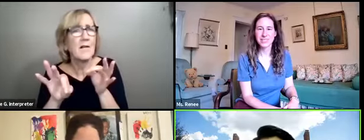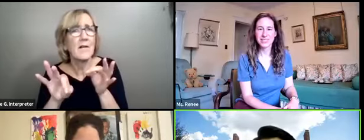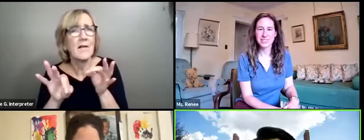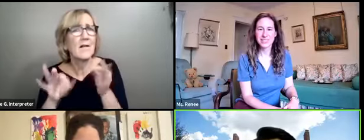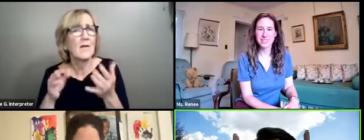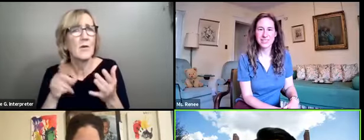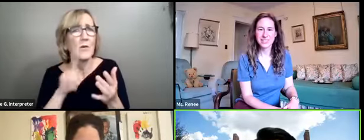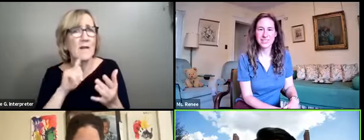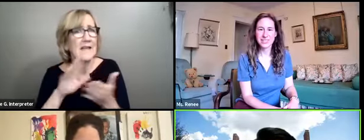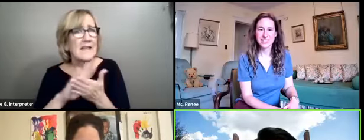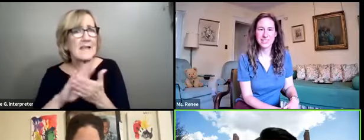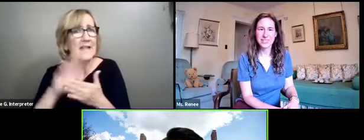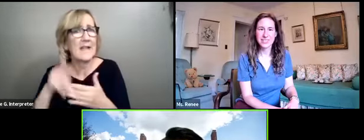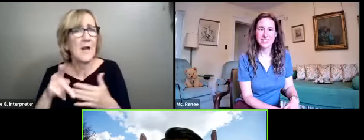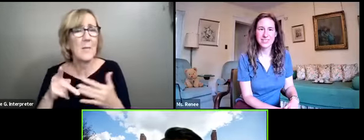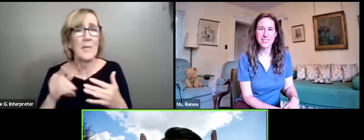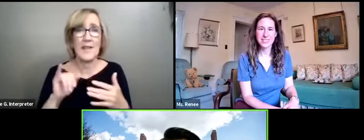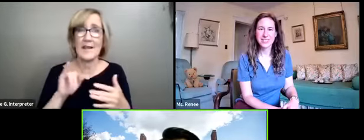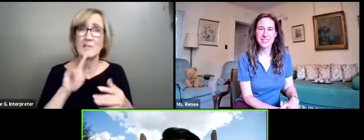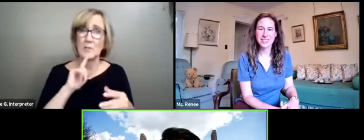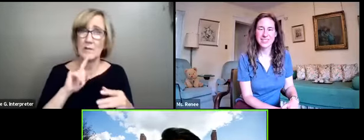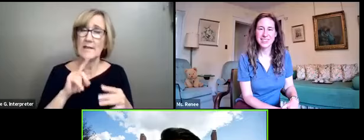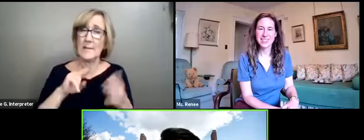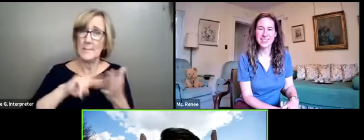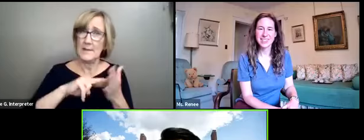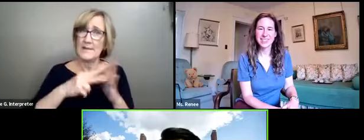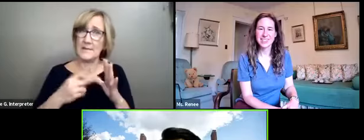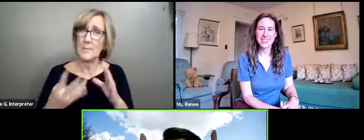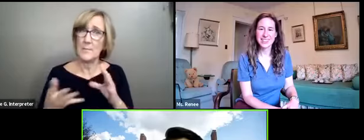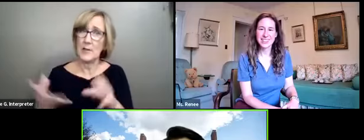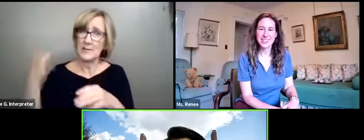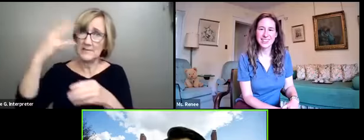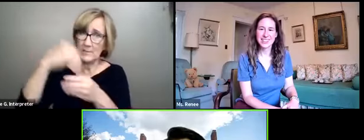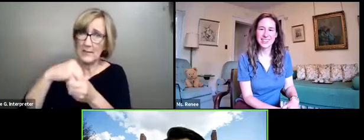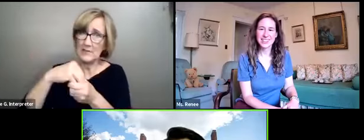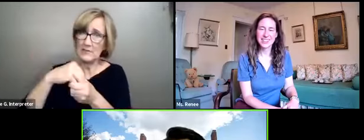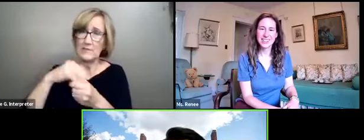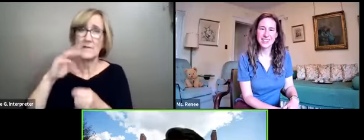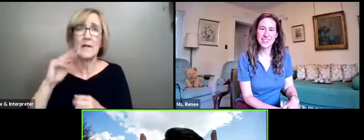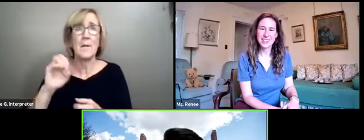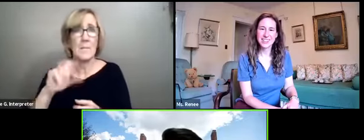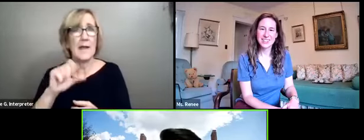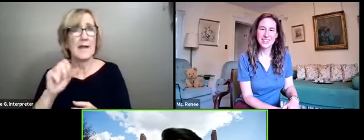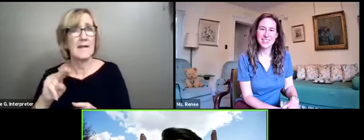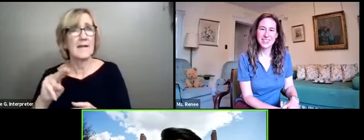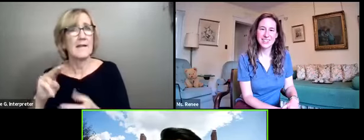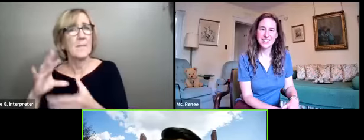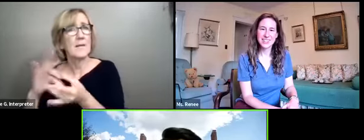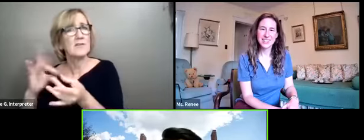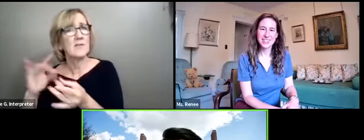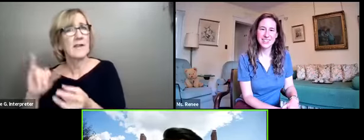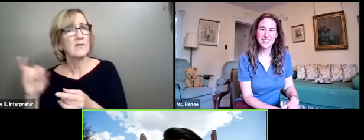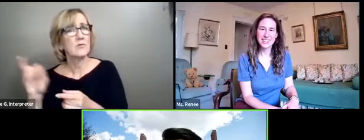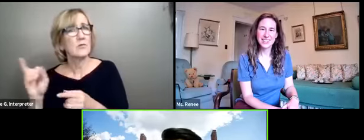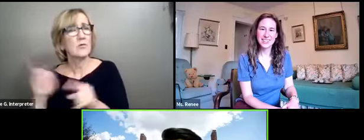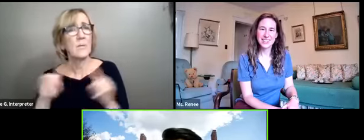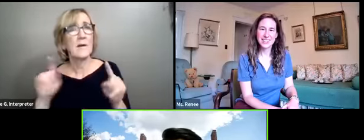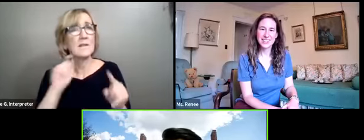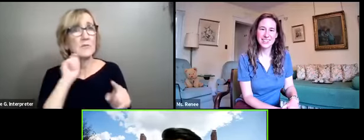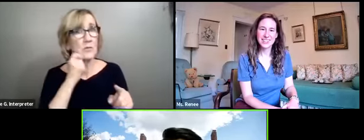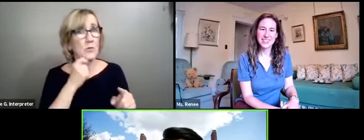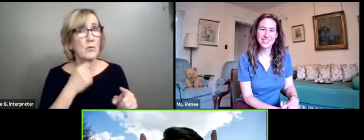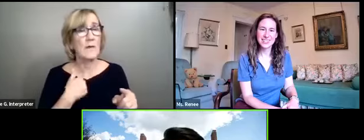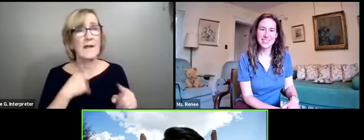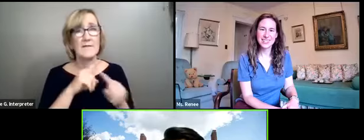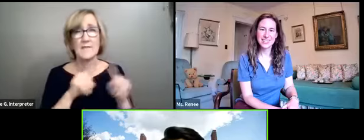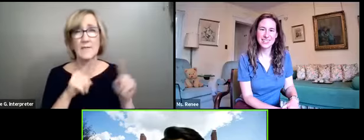of civic participation or civic engagement. Megan mentioned it as well. And it's cool because we have a couple different examples of how we can